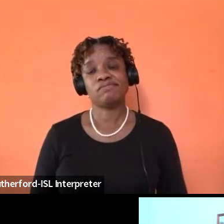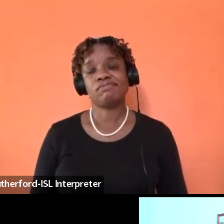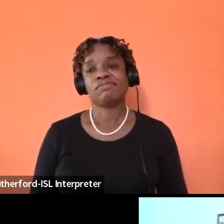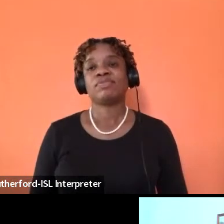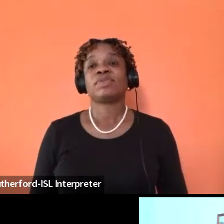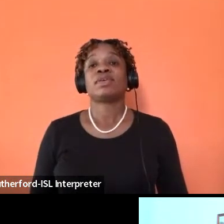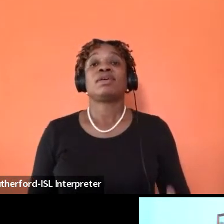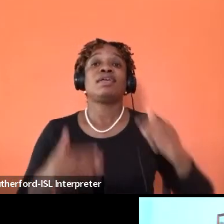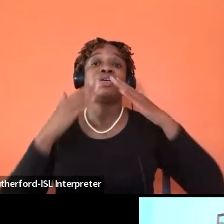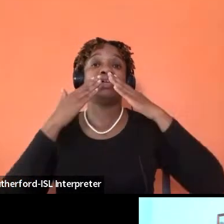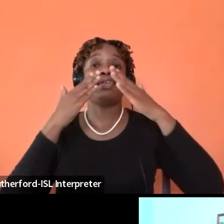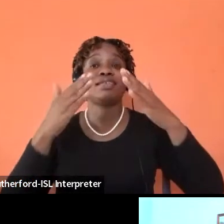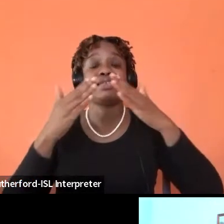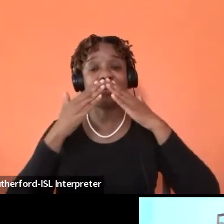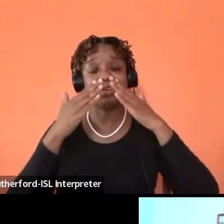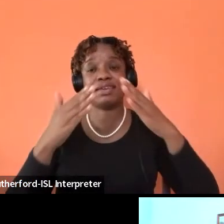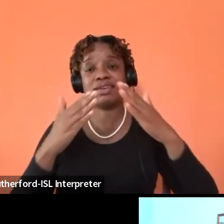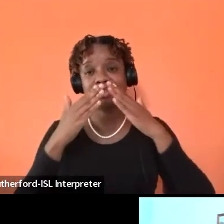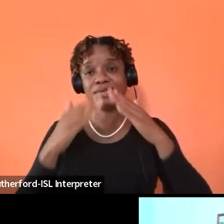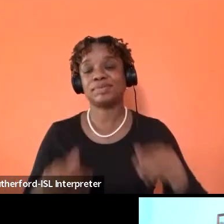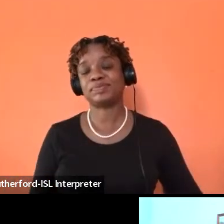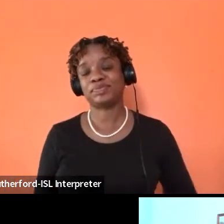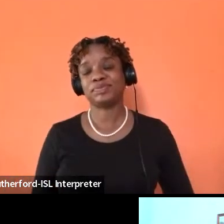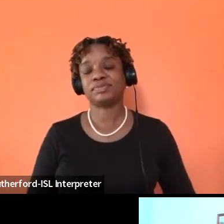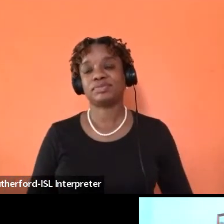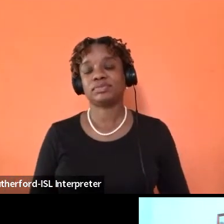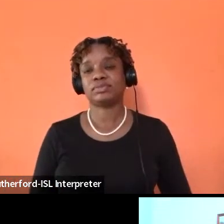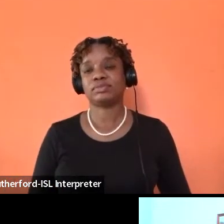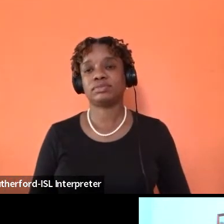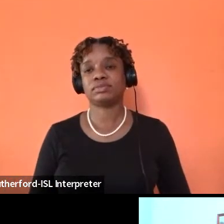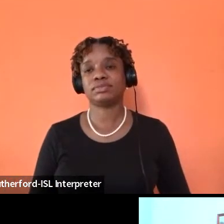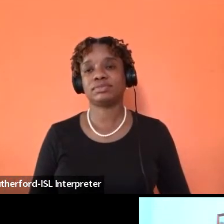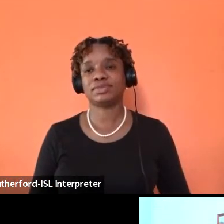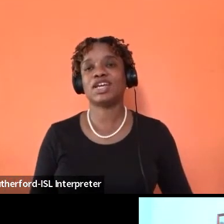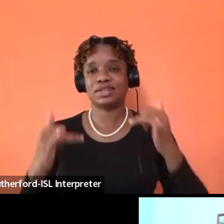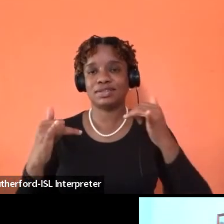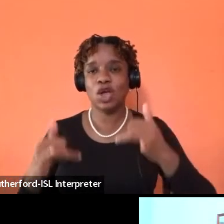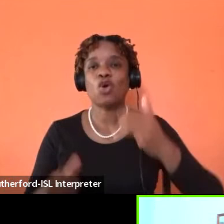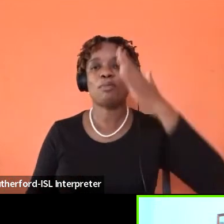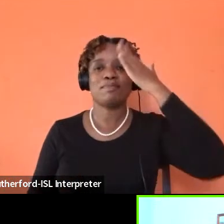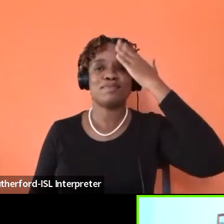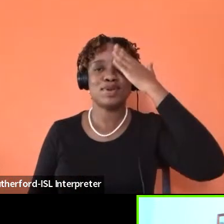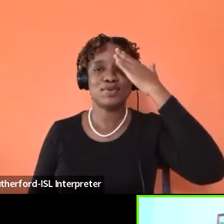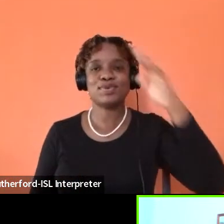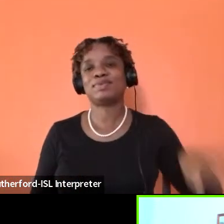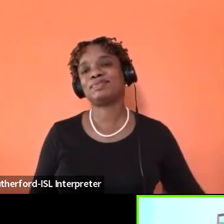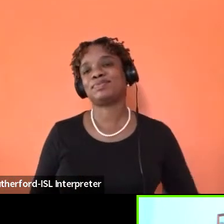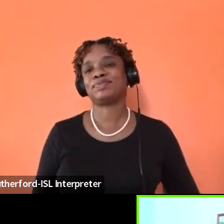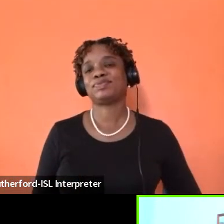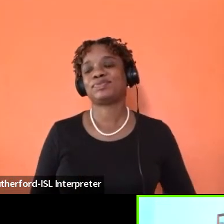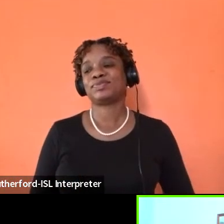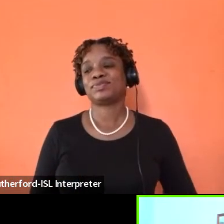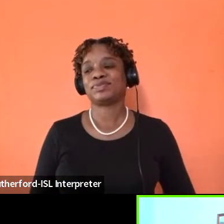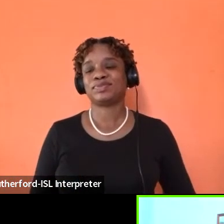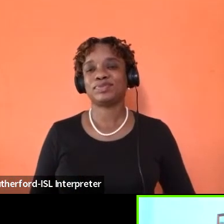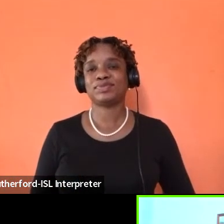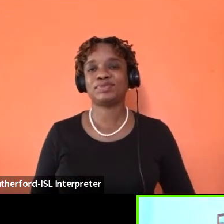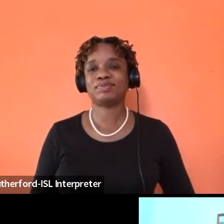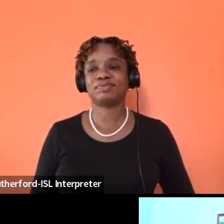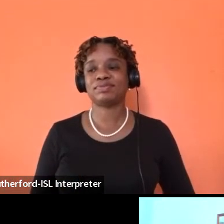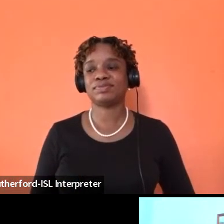you very much for that. I am far more knowledgeable now in terms of